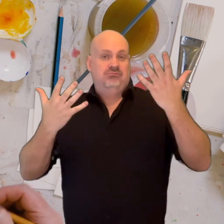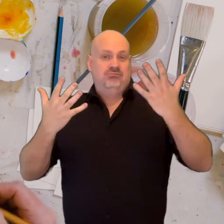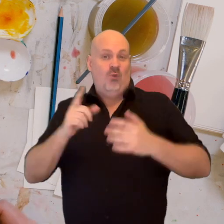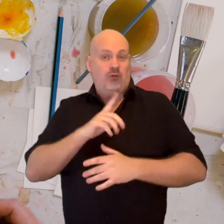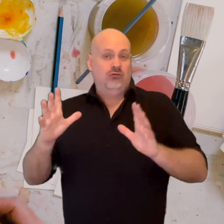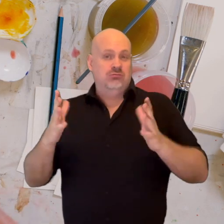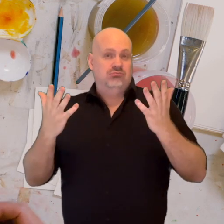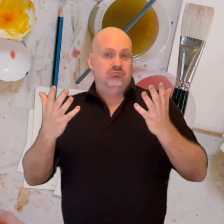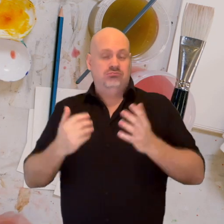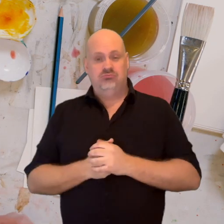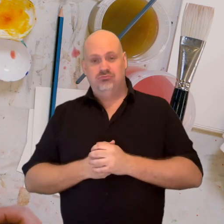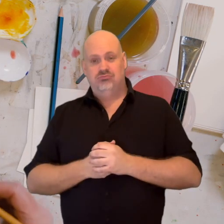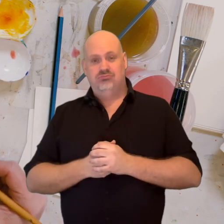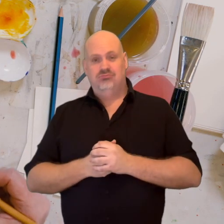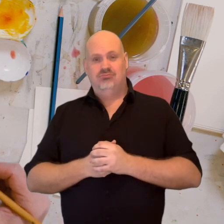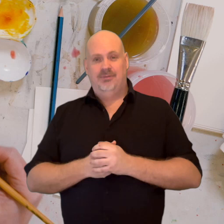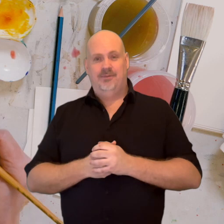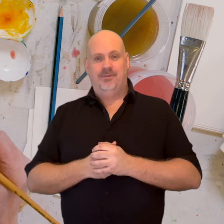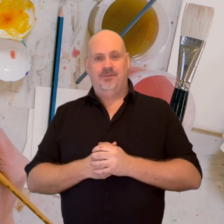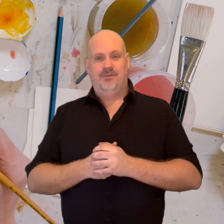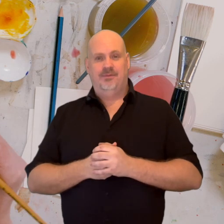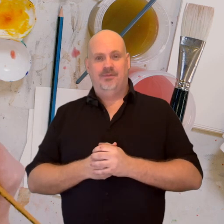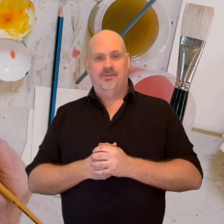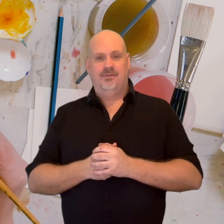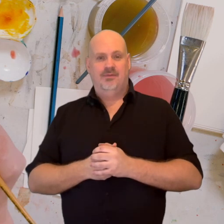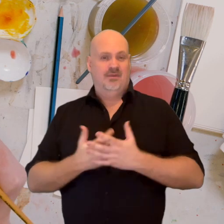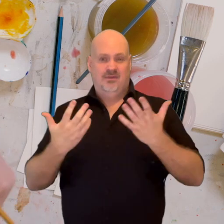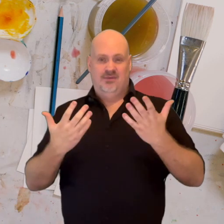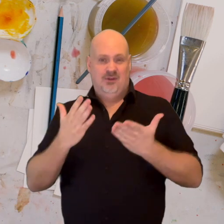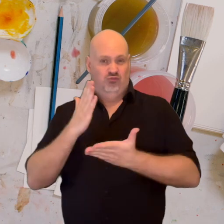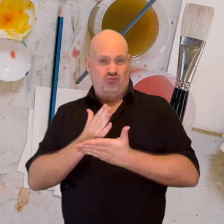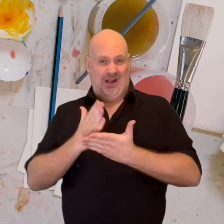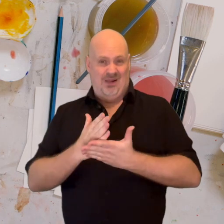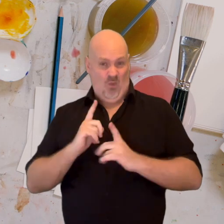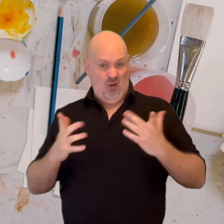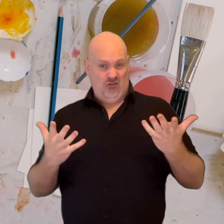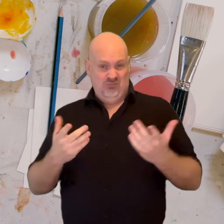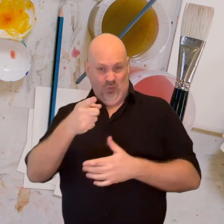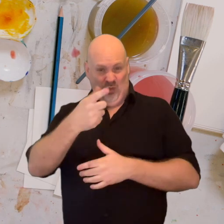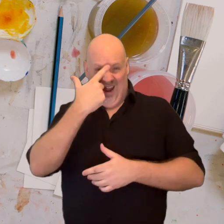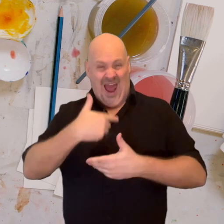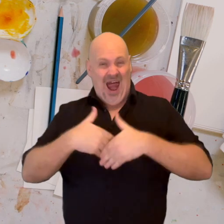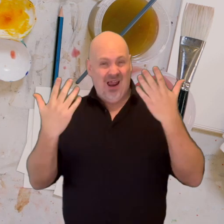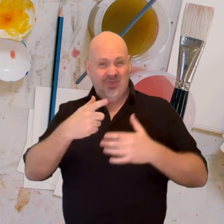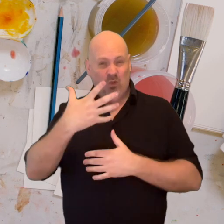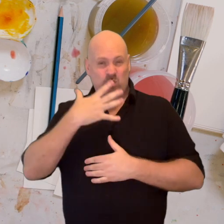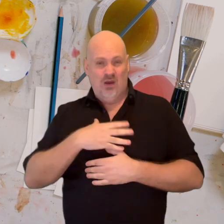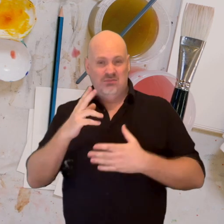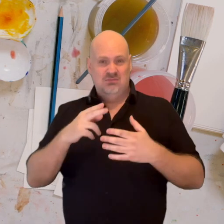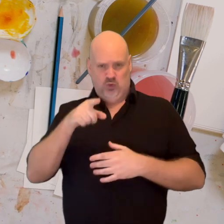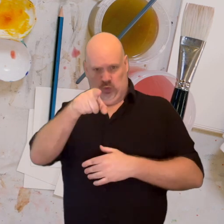black-ish, because why not? I mean, ultimately you can do whatever you like because you can. You're in